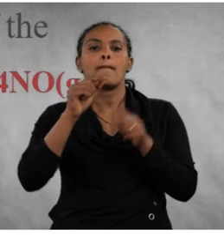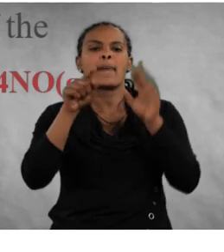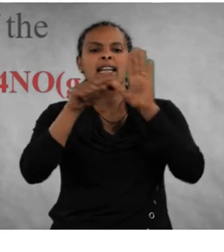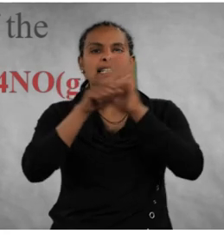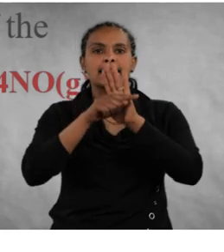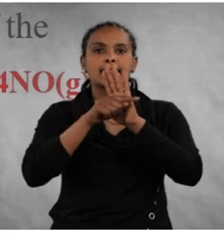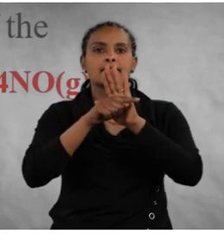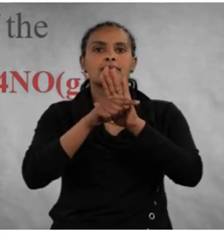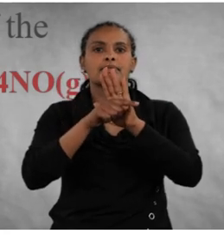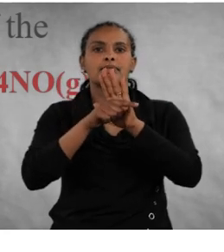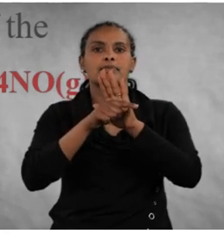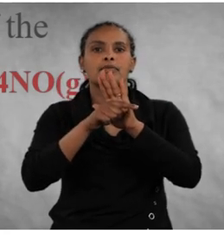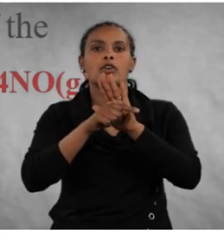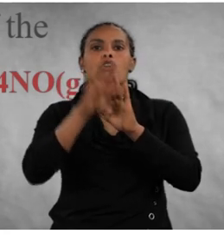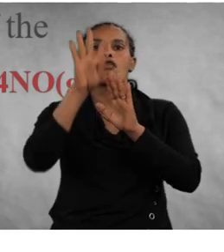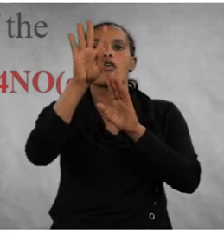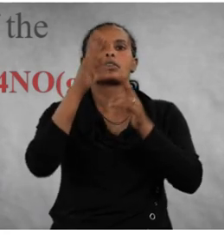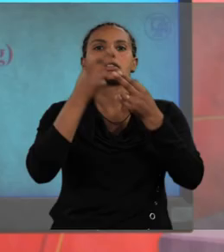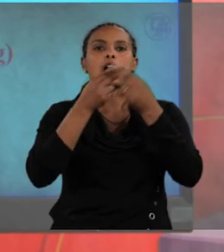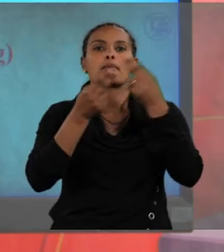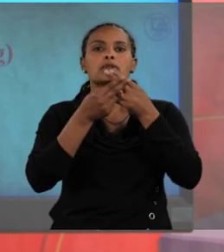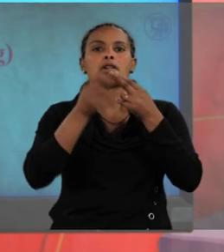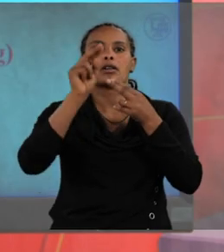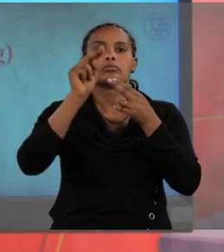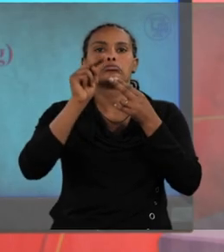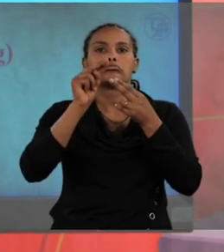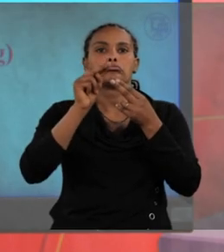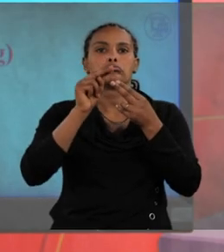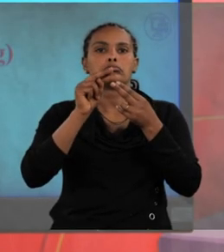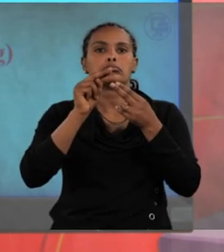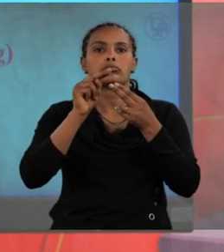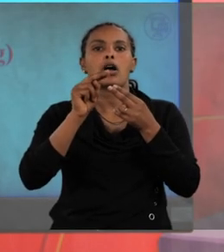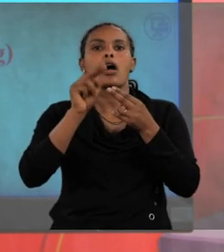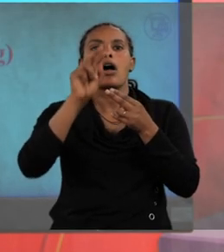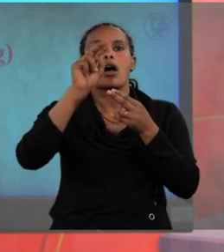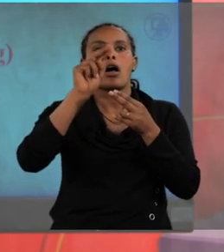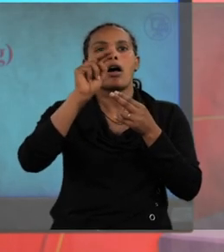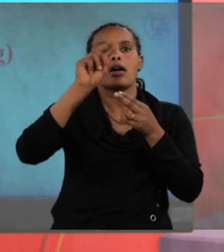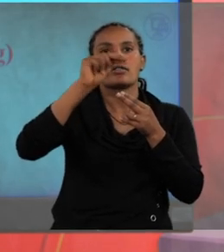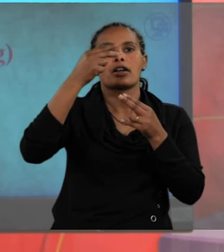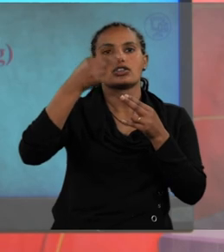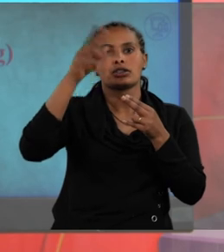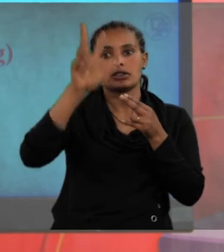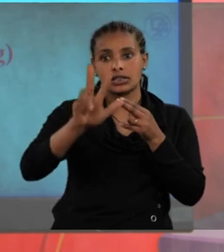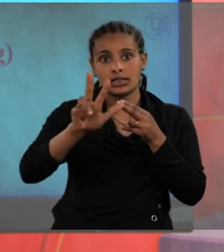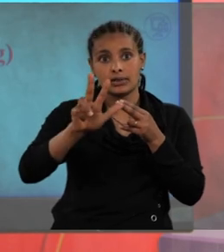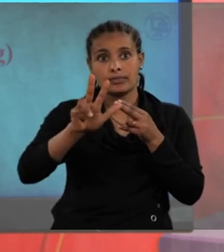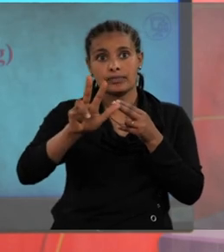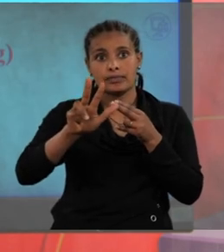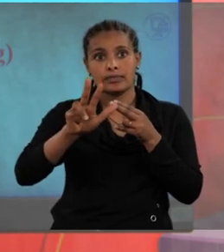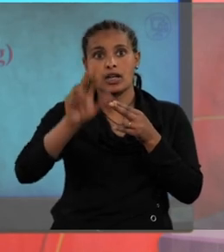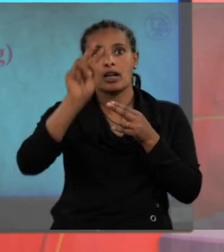minus four times delta H naught formation of ammonium is